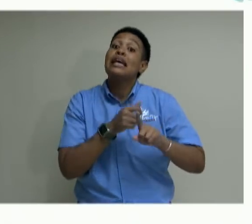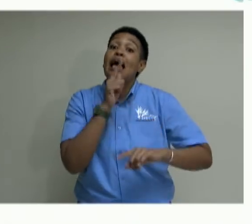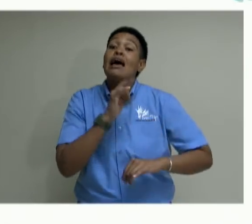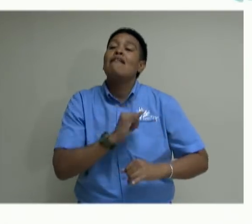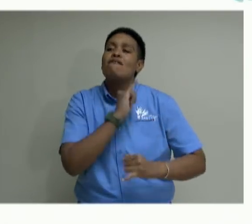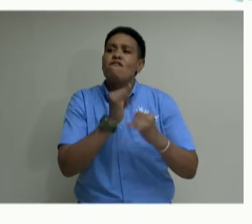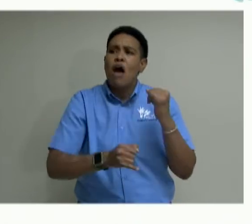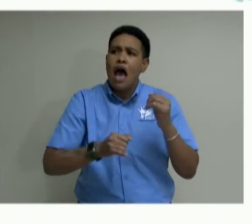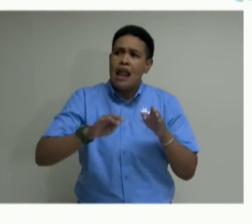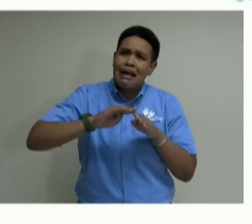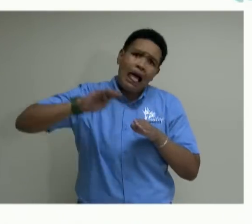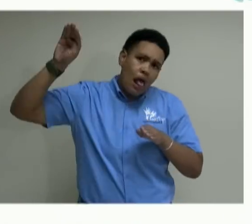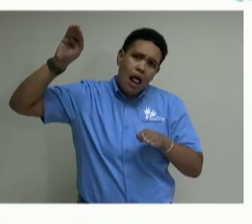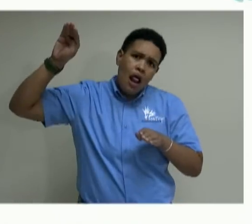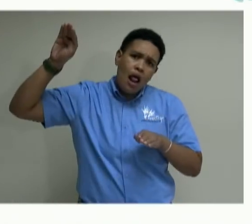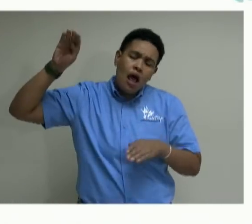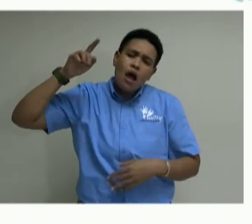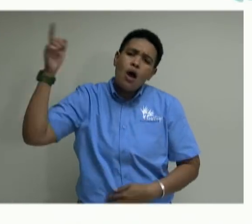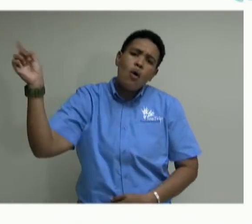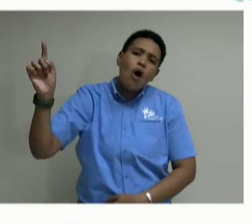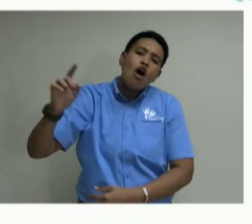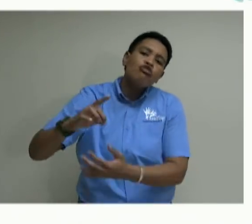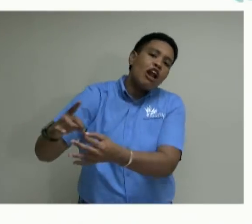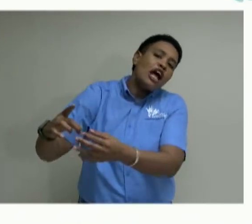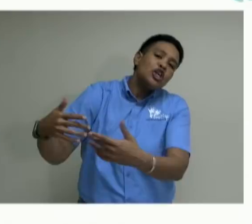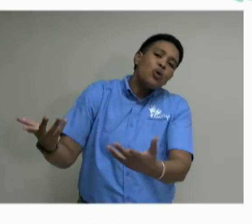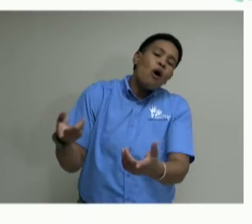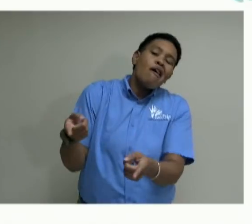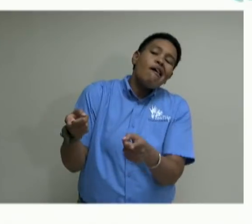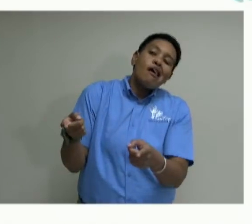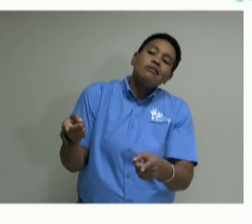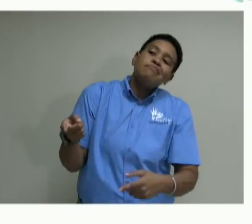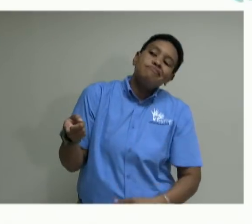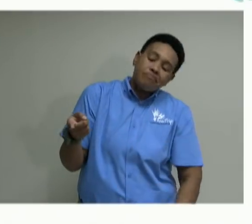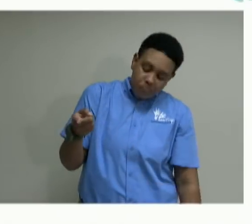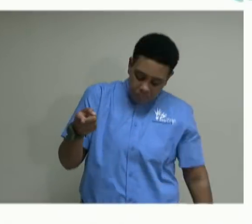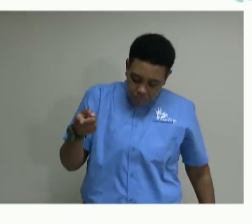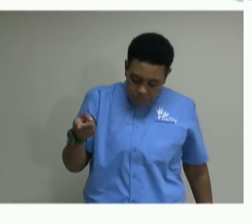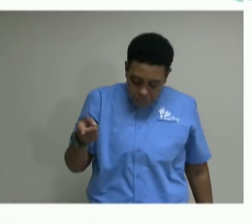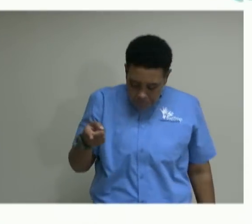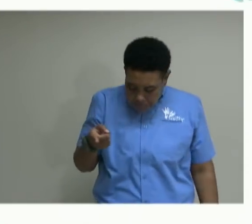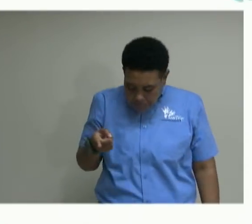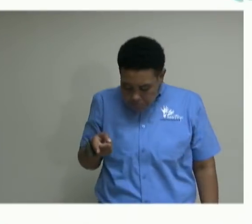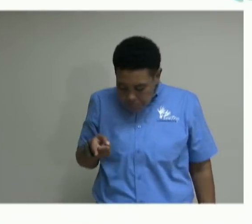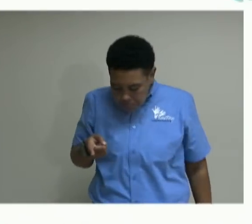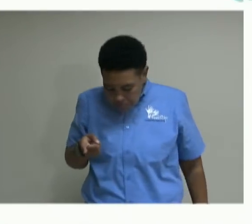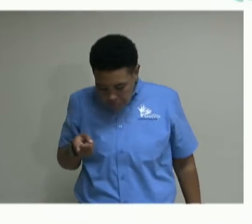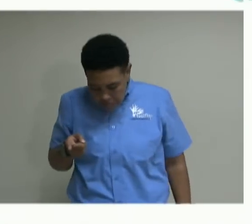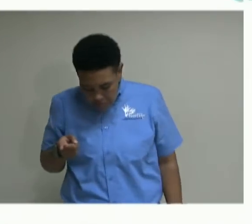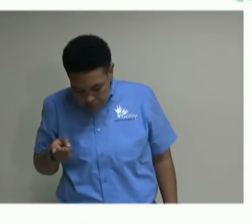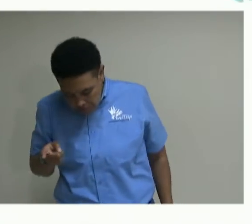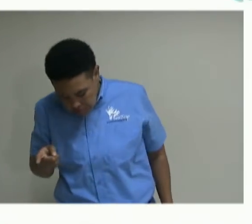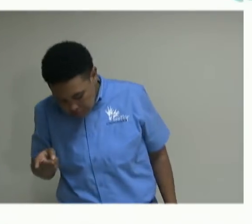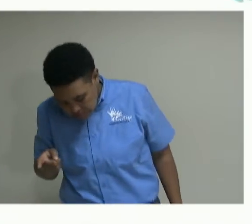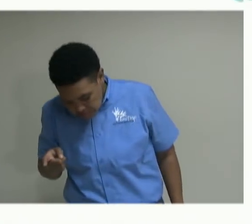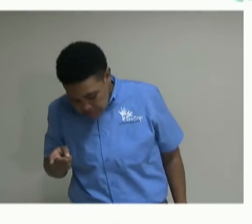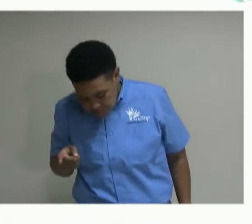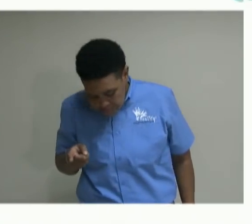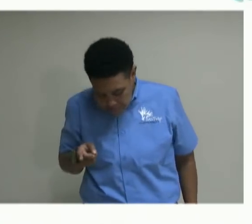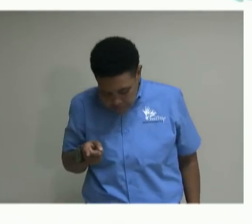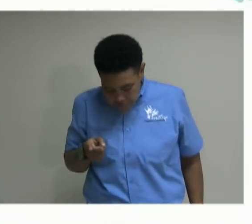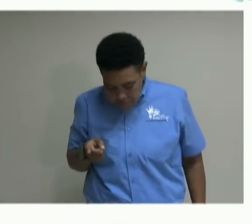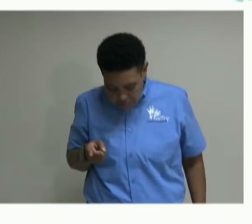spike here would have been in relation to the cluster in the